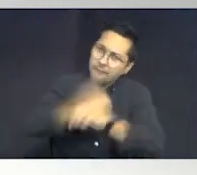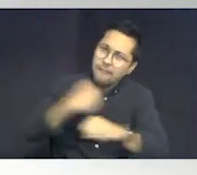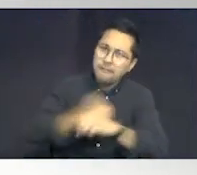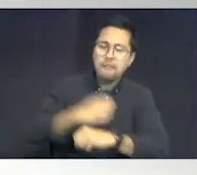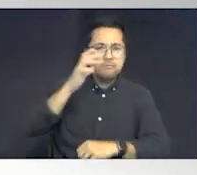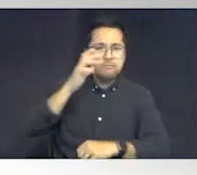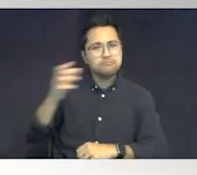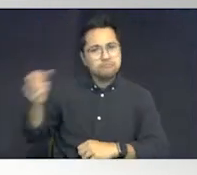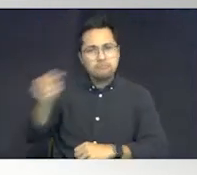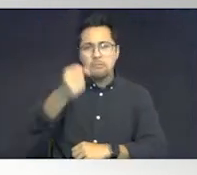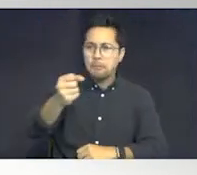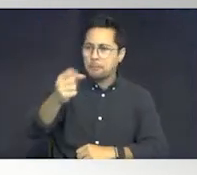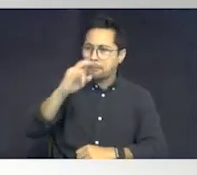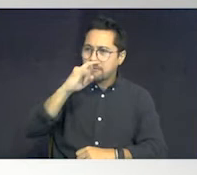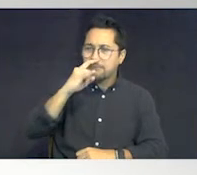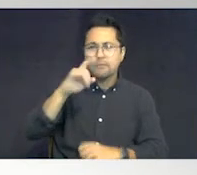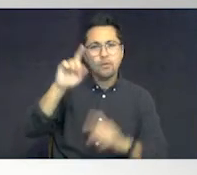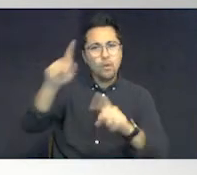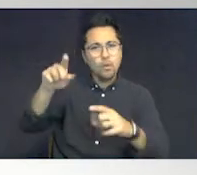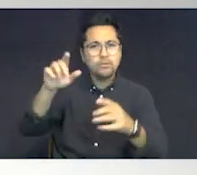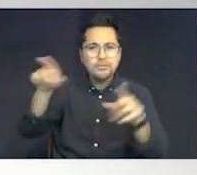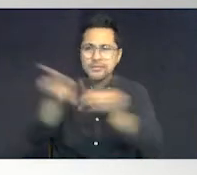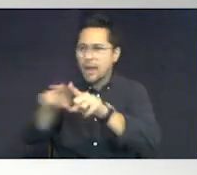kids to go to the school that my neighbor's kid goes to the school?